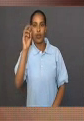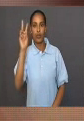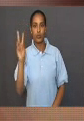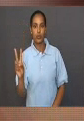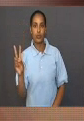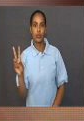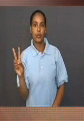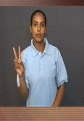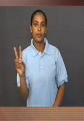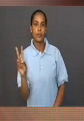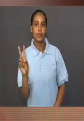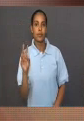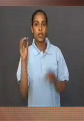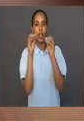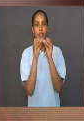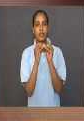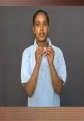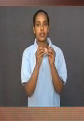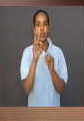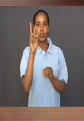CO2 plus